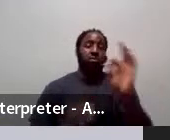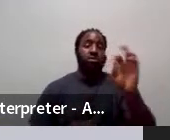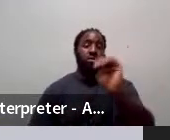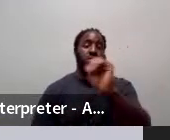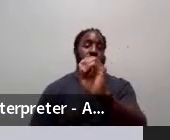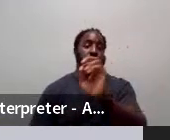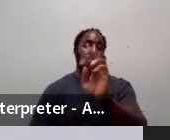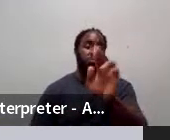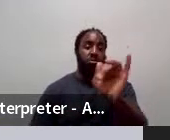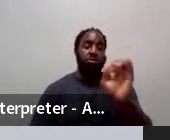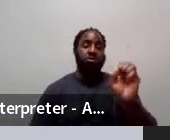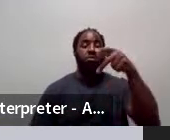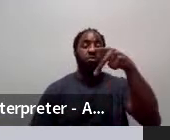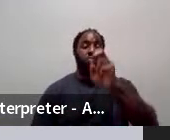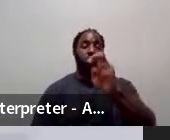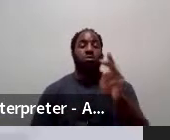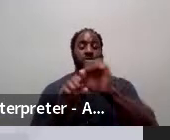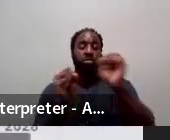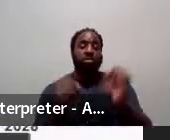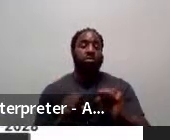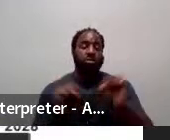station. Next.